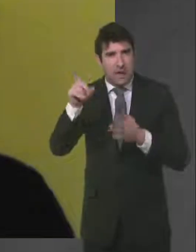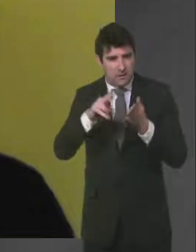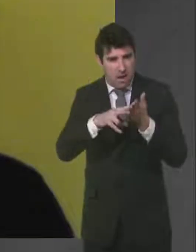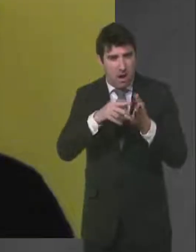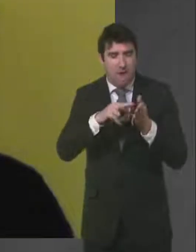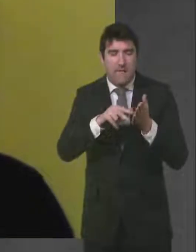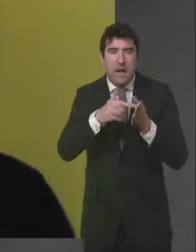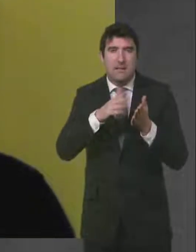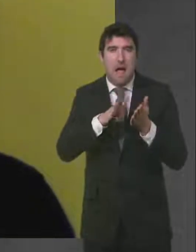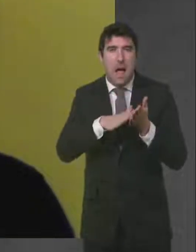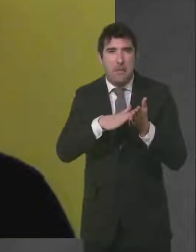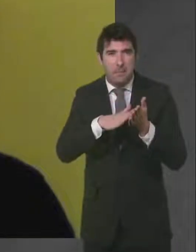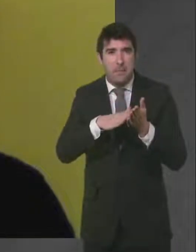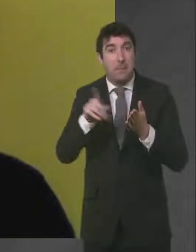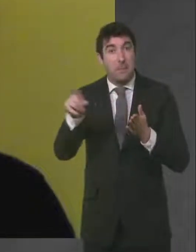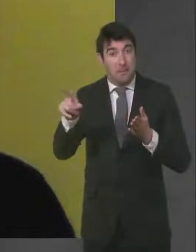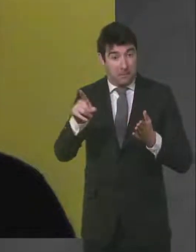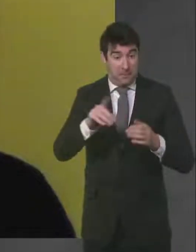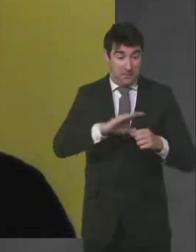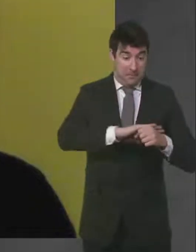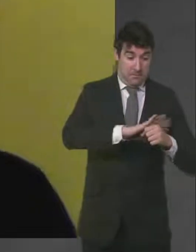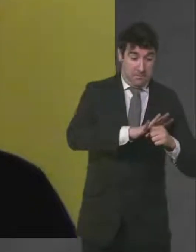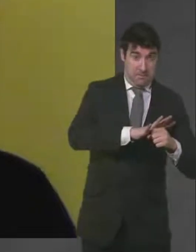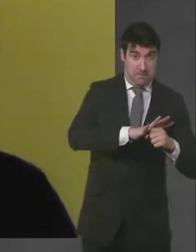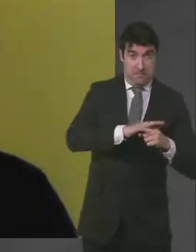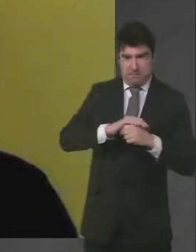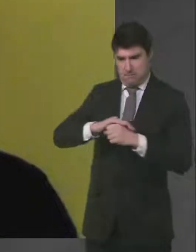vaccine will be as effective against the new variant?